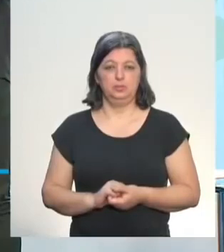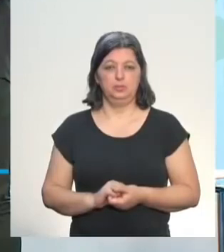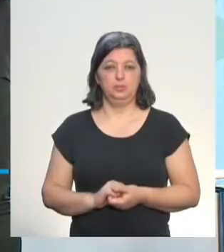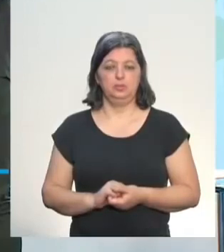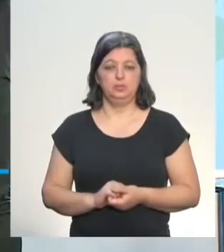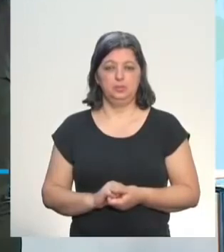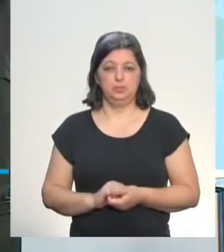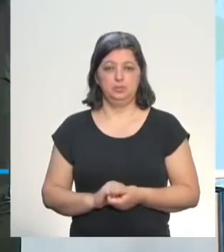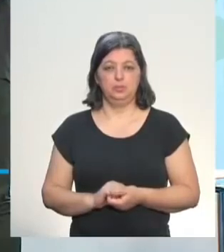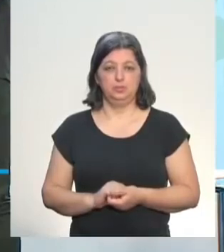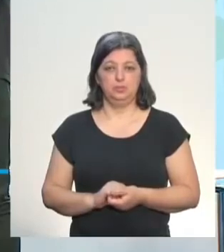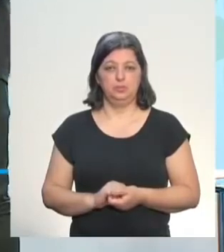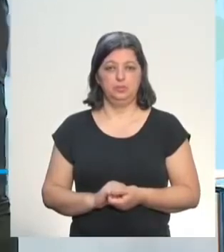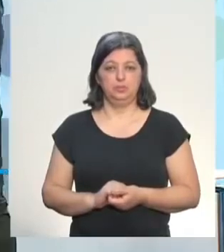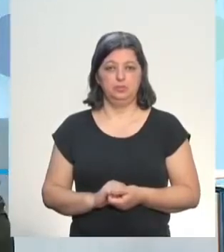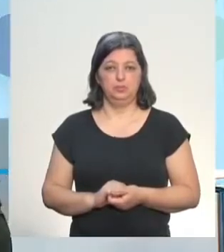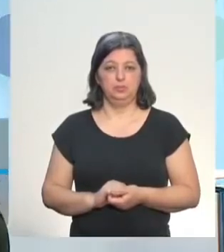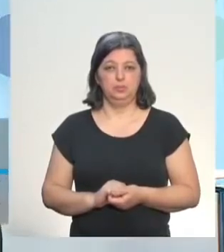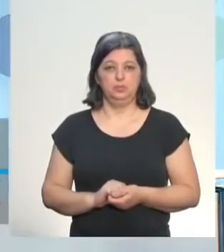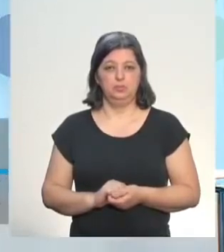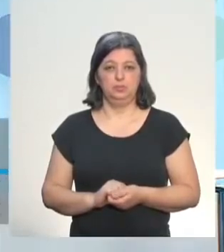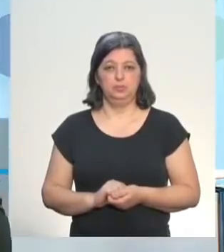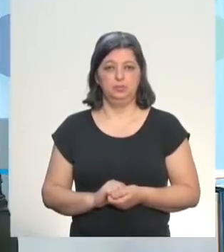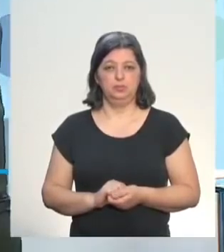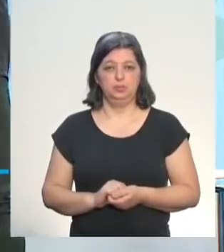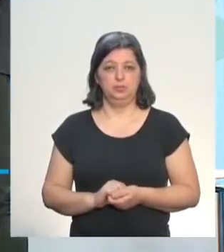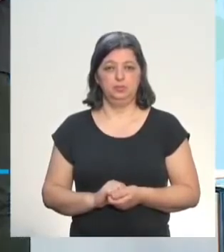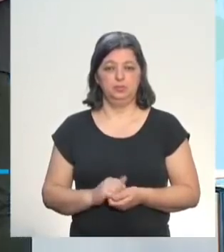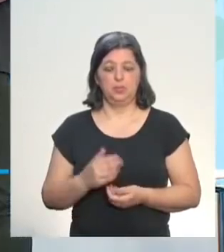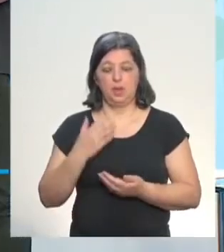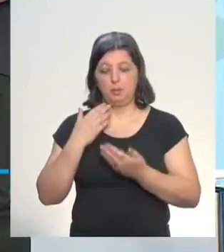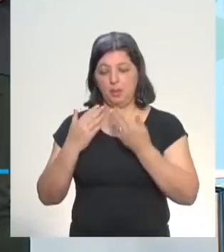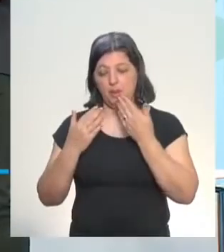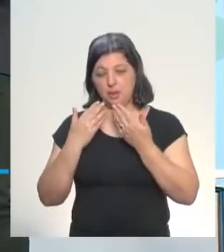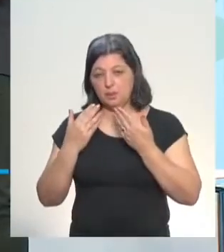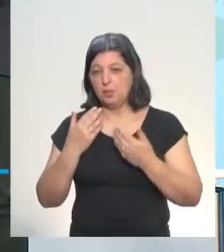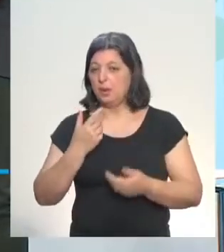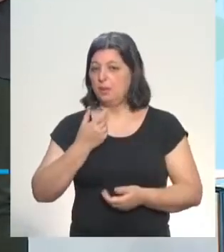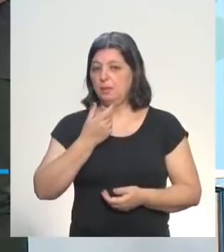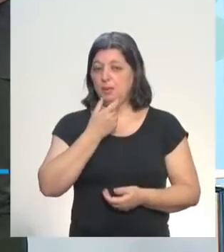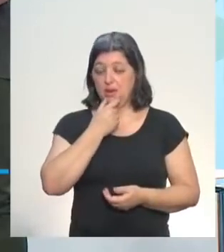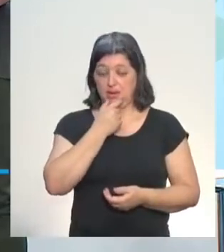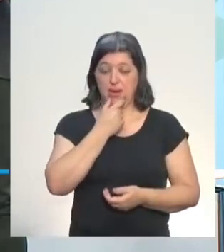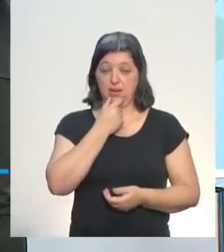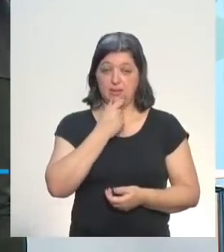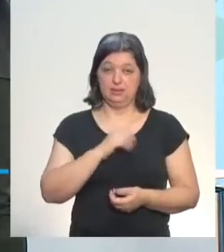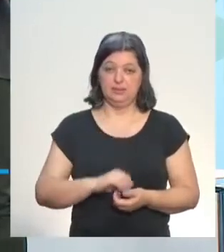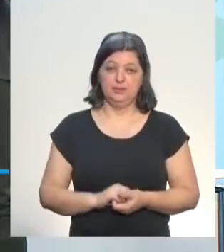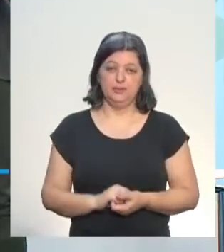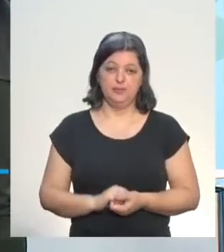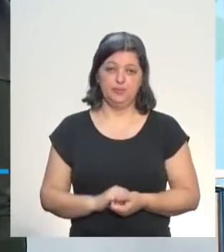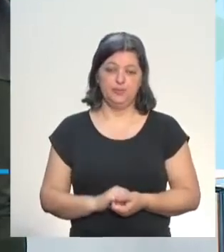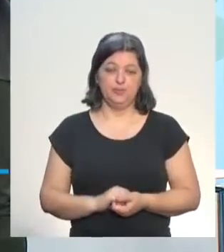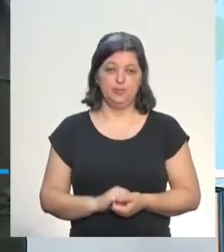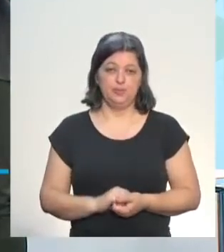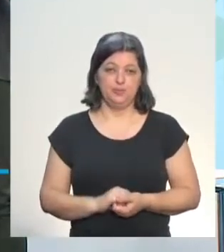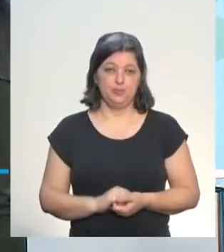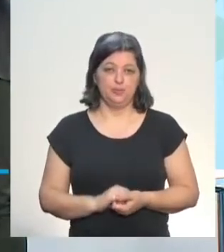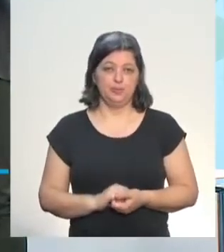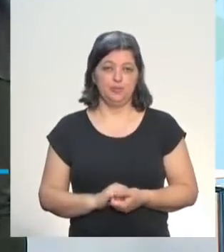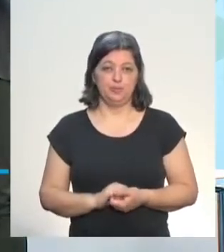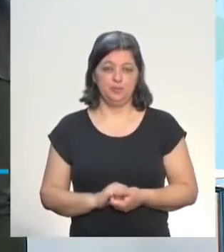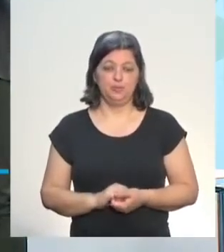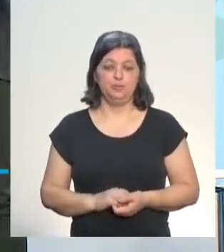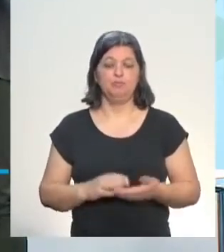in spring. That's it. I was In born spring in spring. or springtime. Or springtime. That's it. Or springtime. Então, a gente,